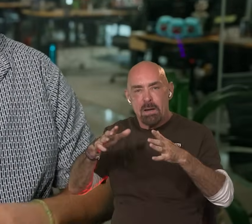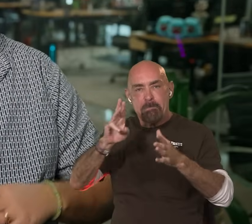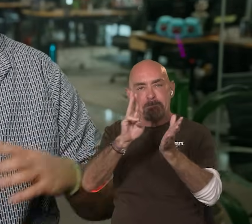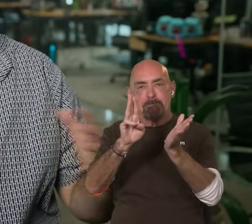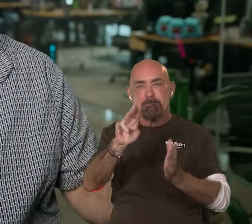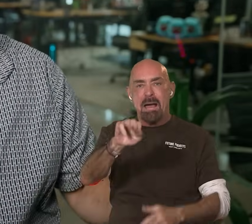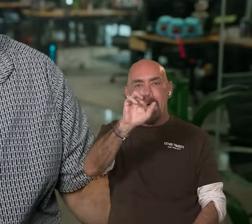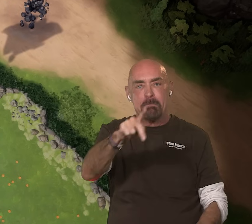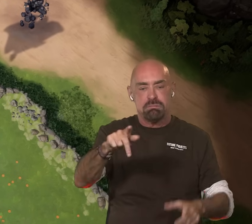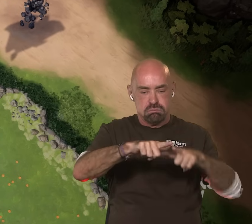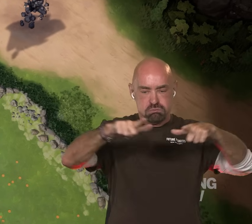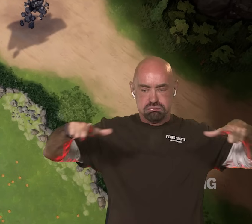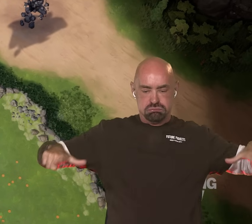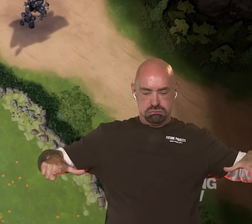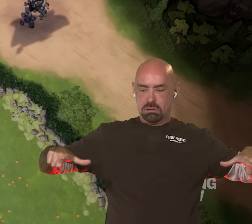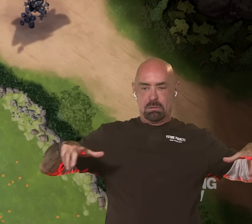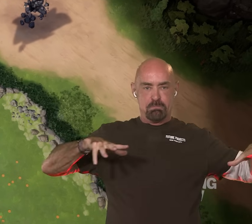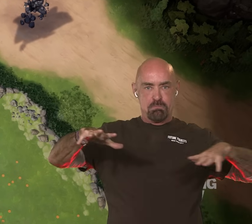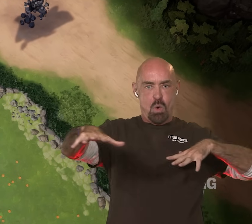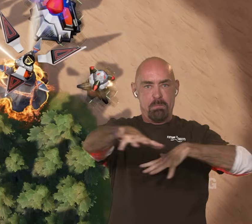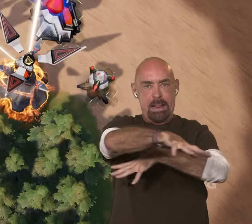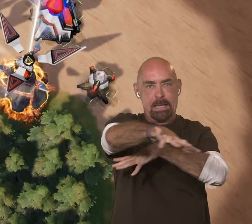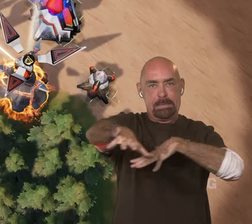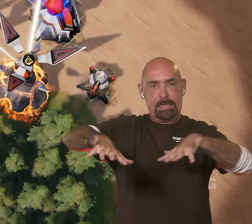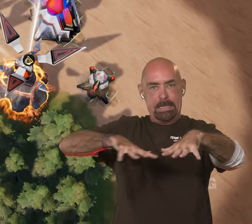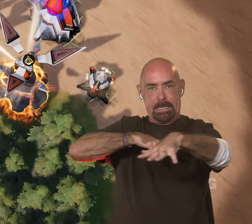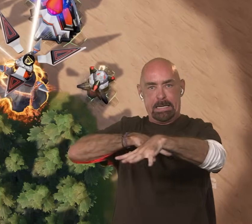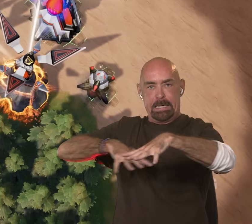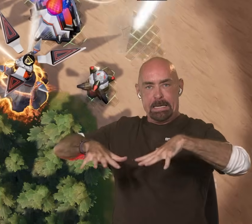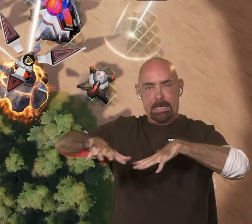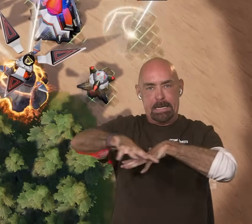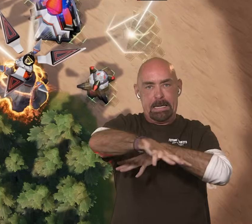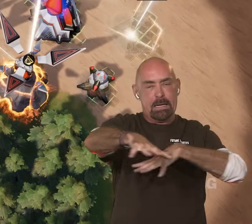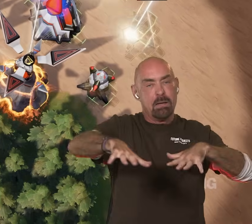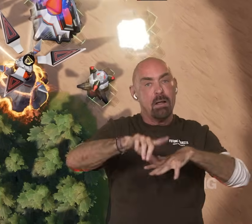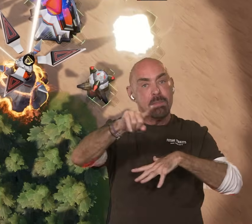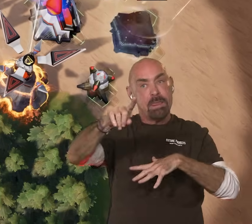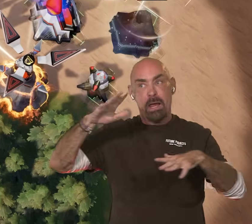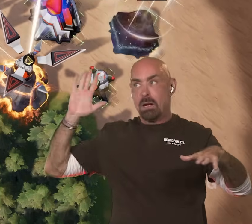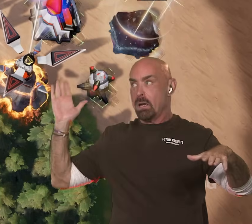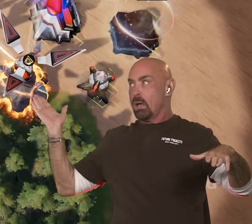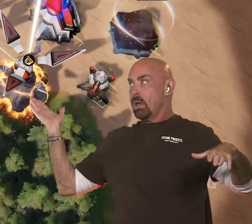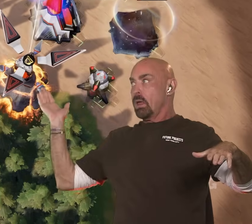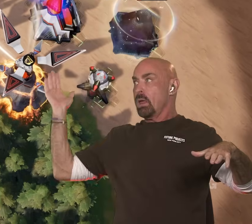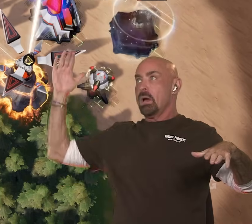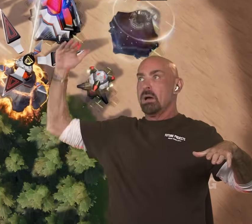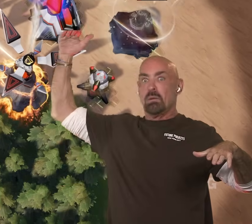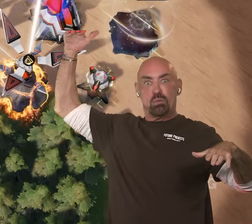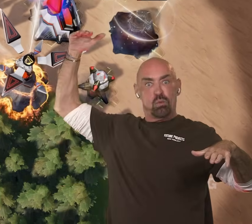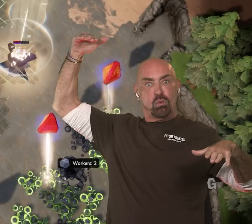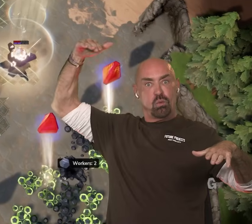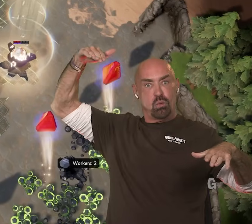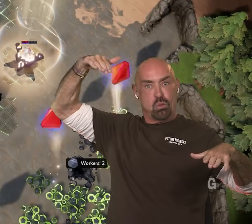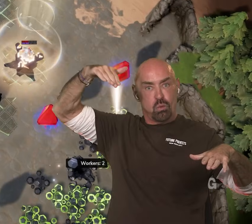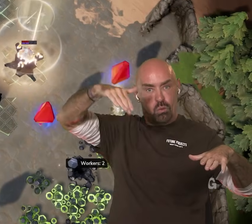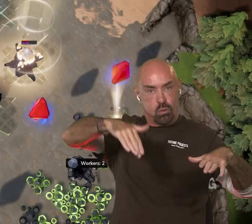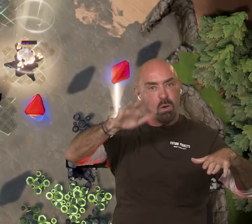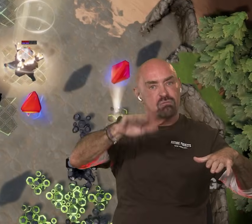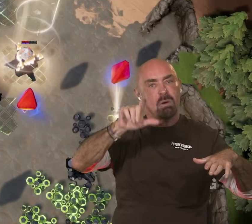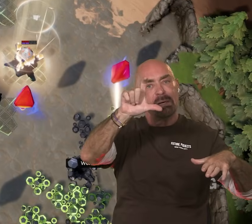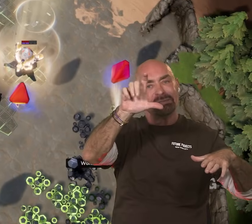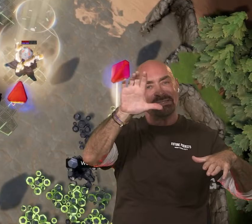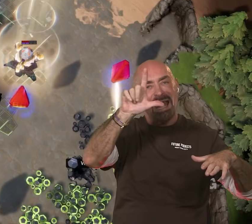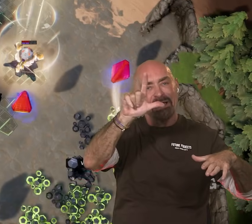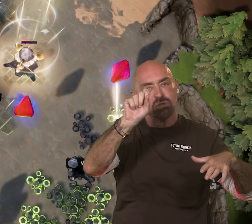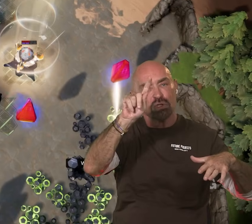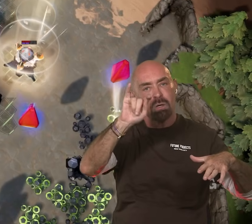introduces map-wide mobility. They are anchored by this idea that they're descending into the atmosphere from the